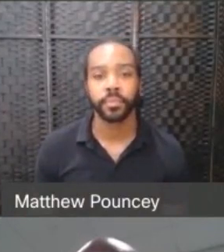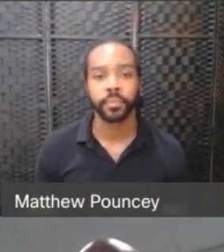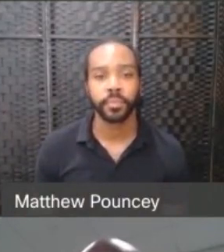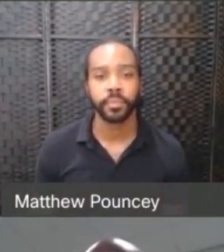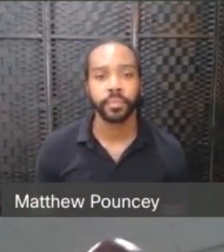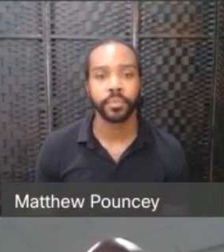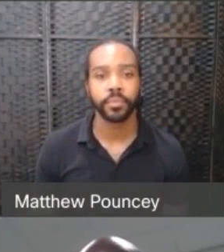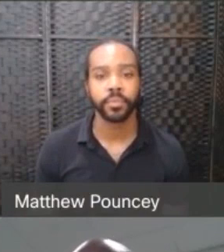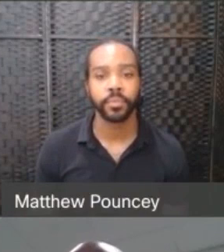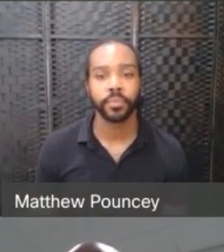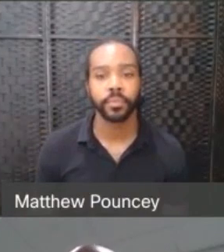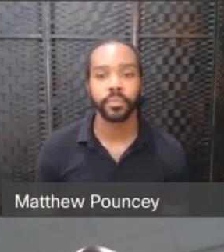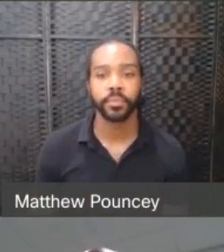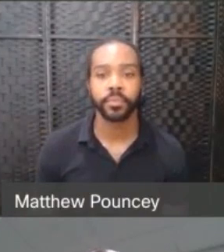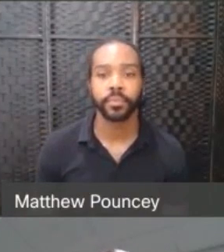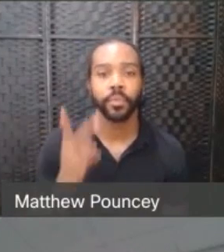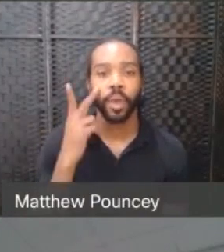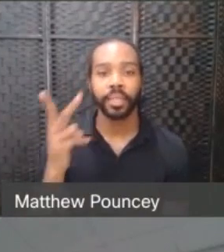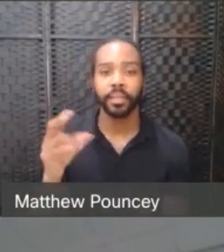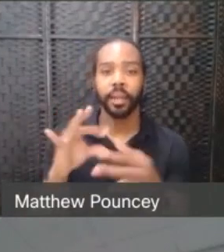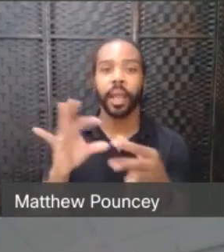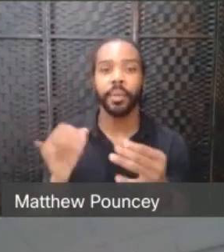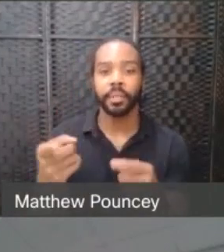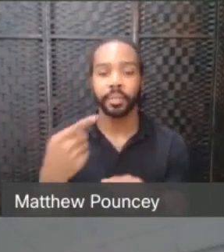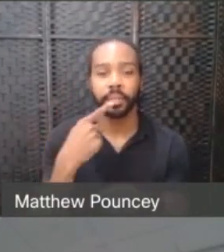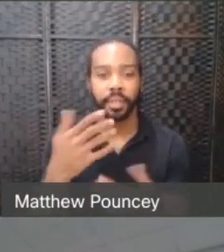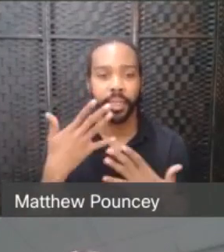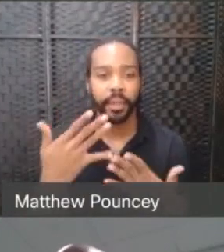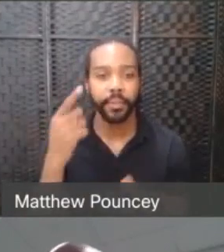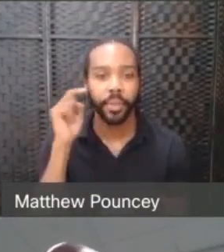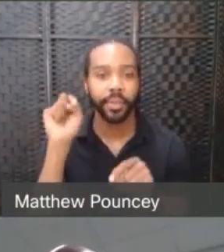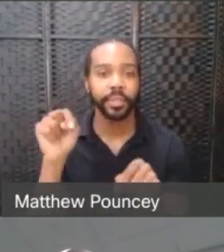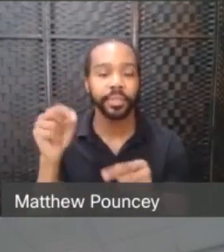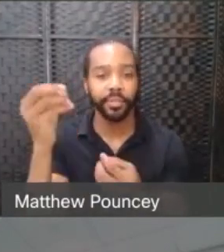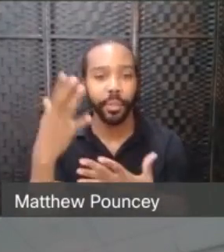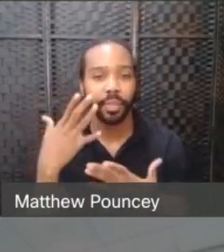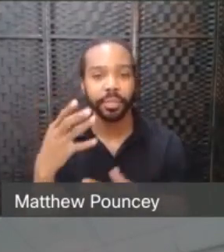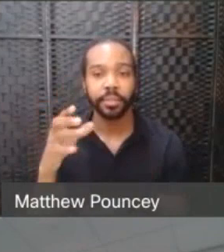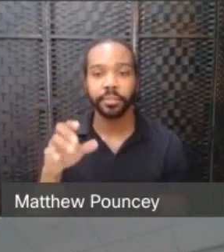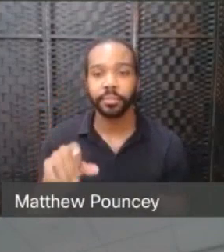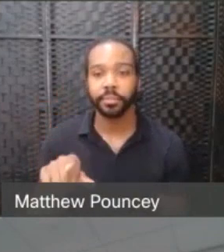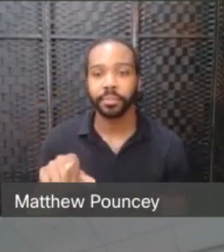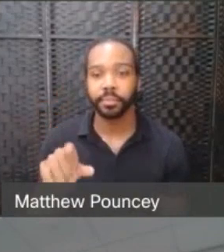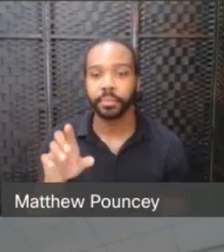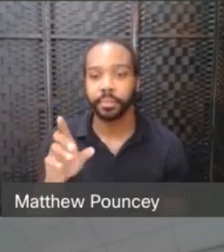We have a comment. Thank you for this information, Danielle. Creative incentives.